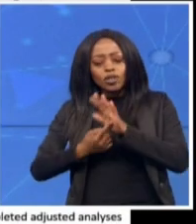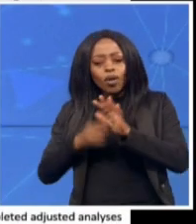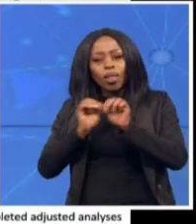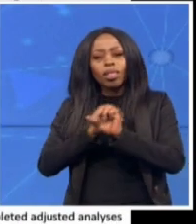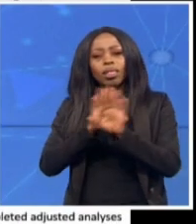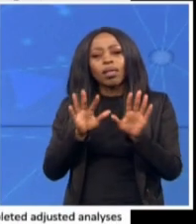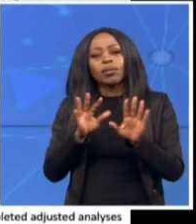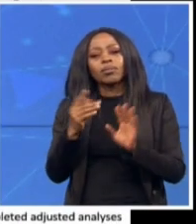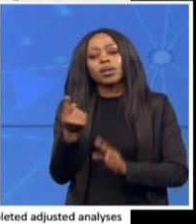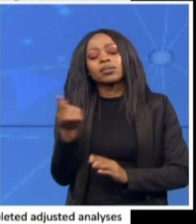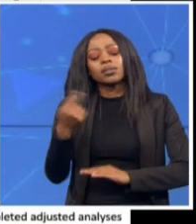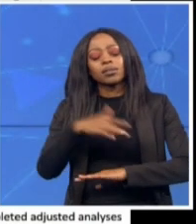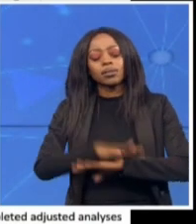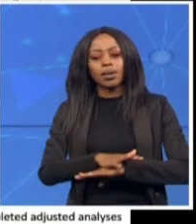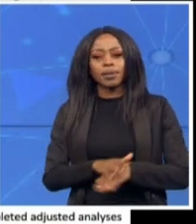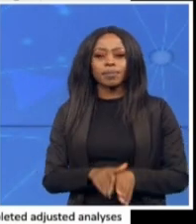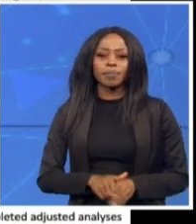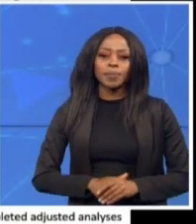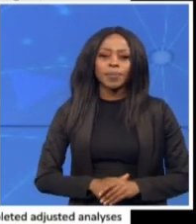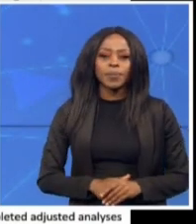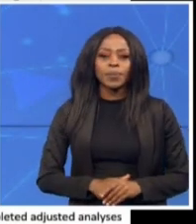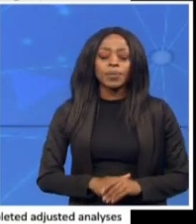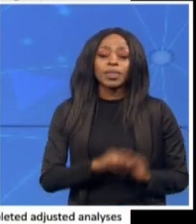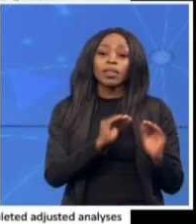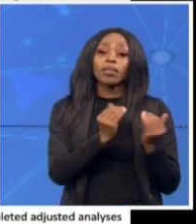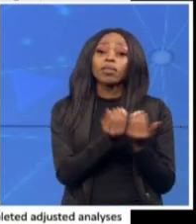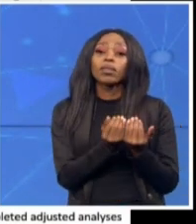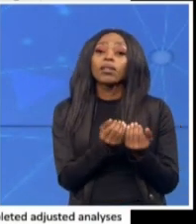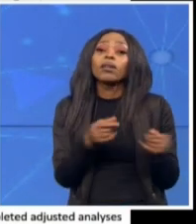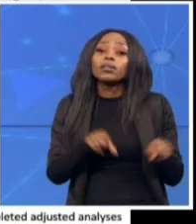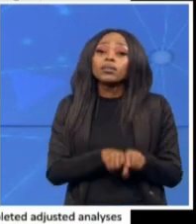at the protection, and this is what the data is now showing us,